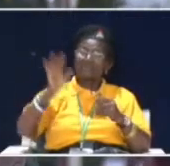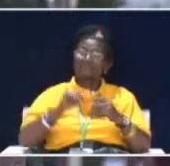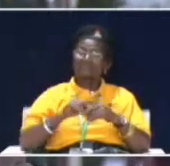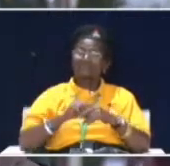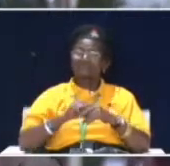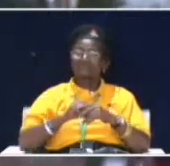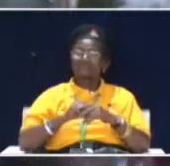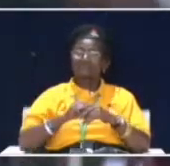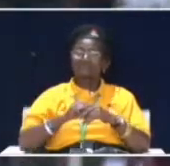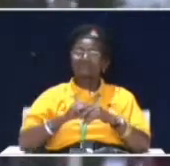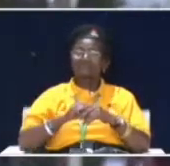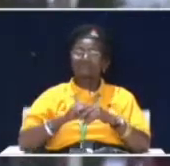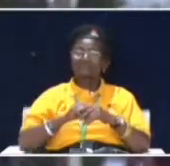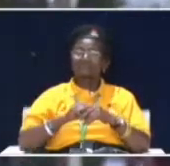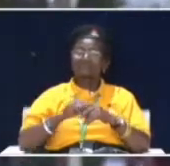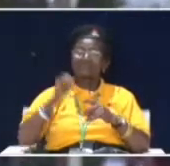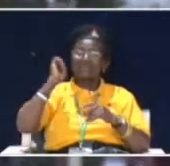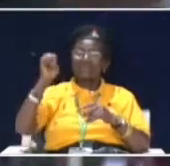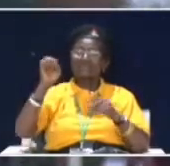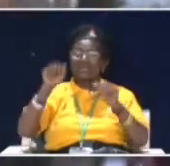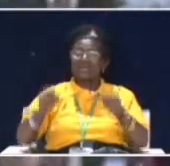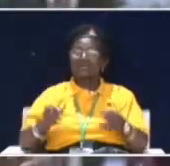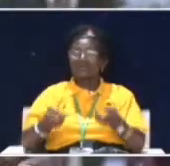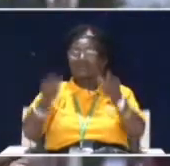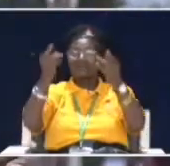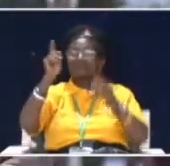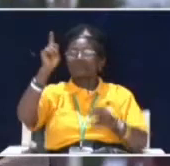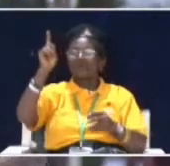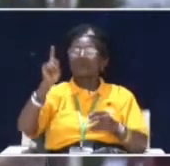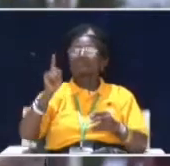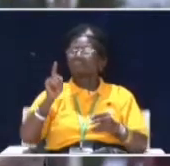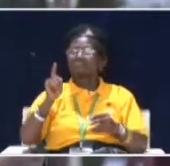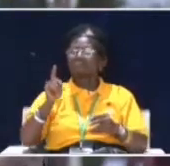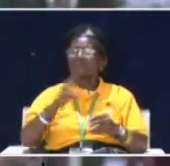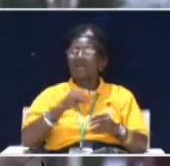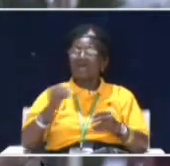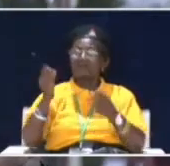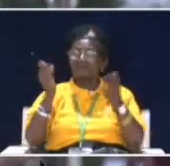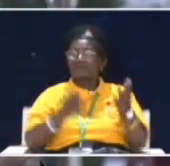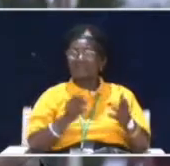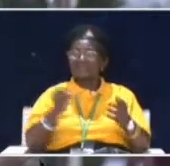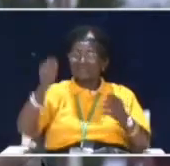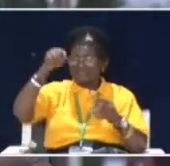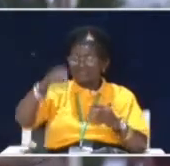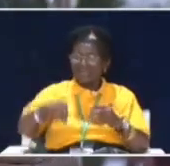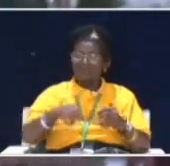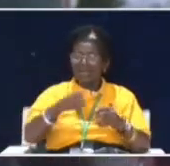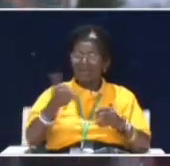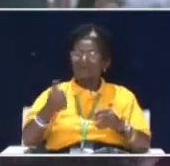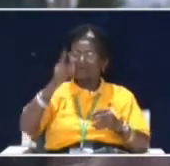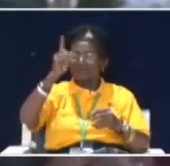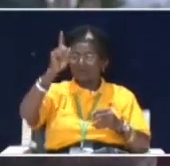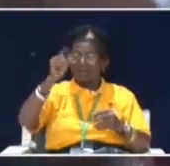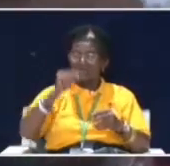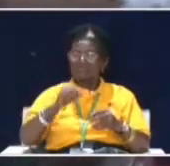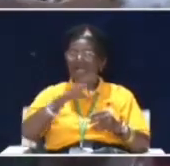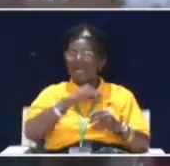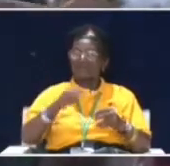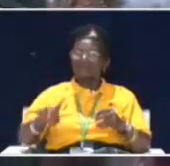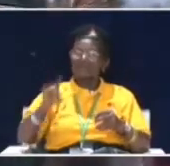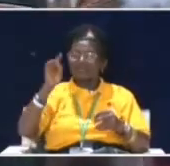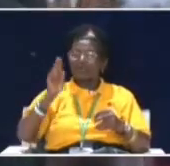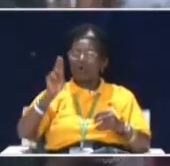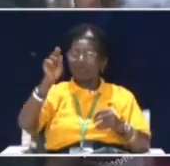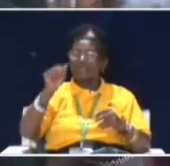si kejo. He can raise up one and bring down another. O le gbe enikan soke o si le re lomi sile. He can pick up a